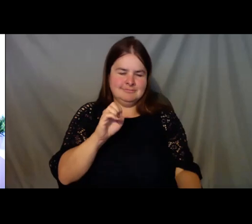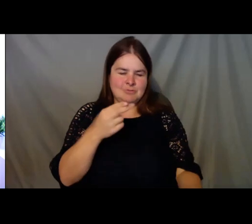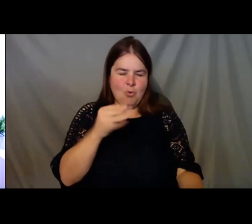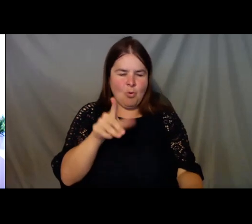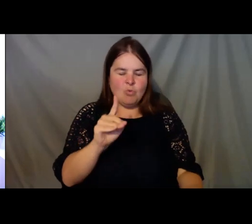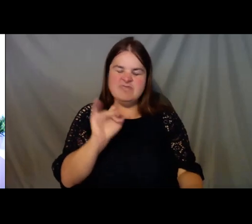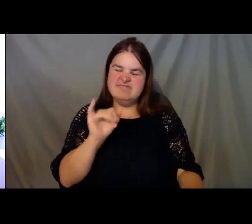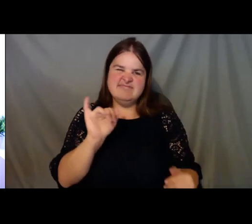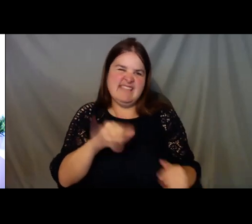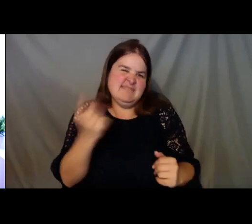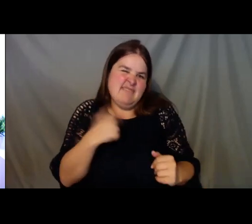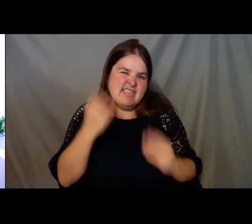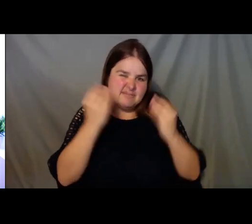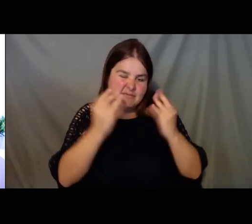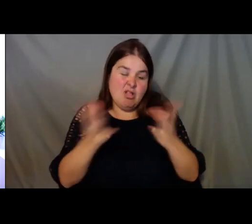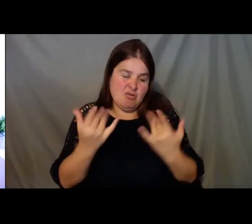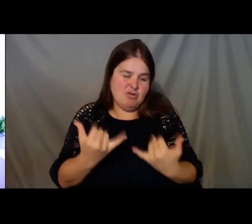for sure.